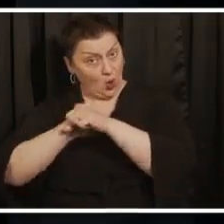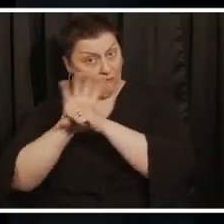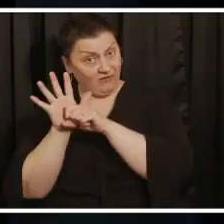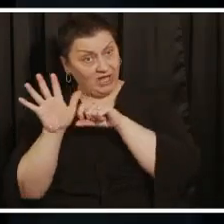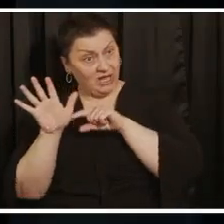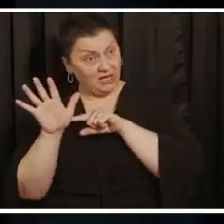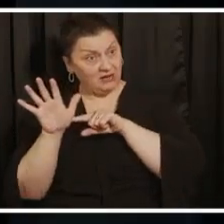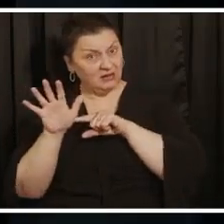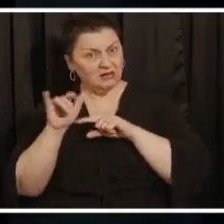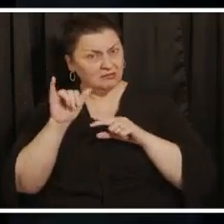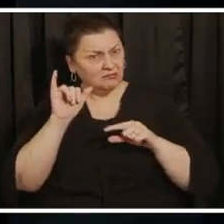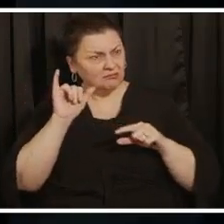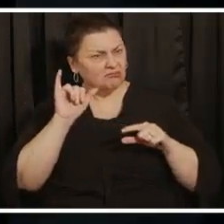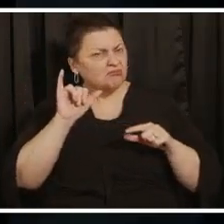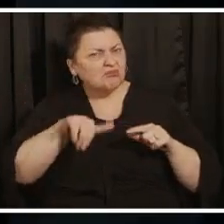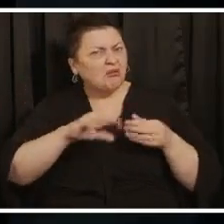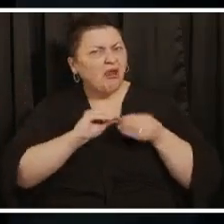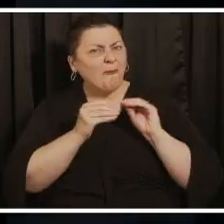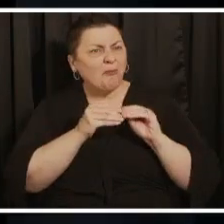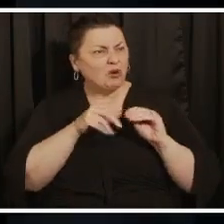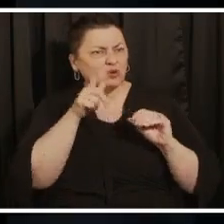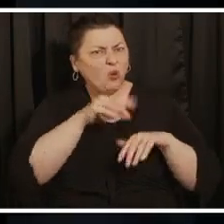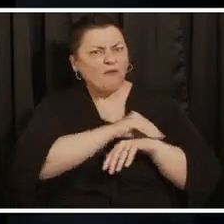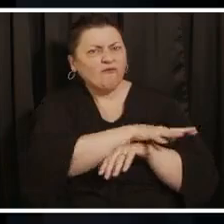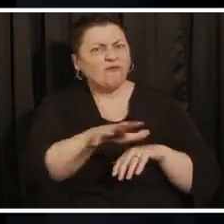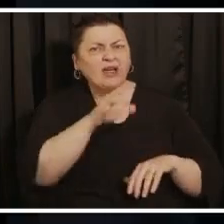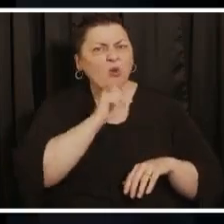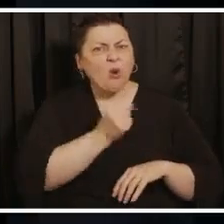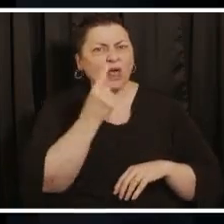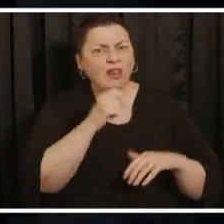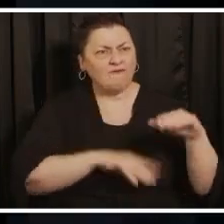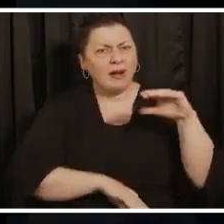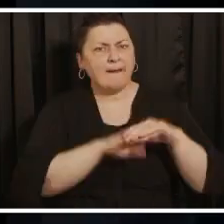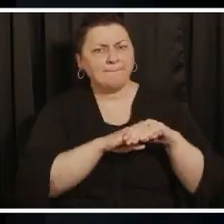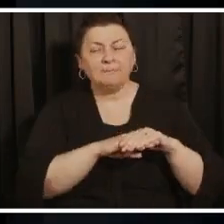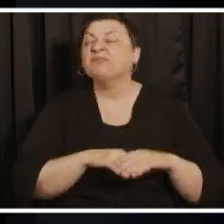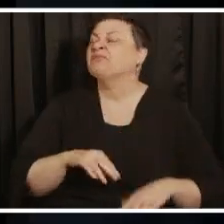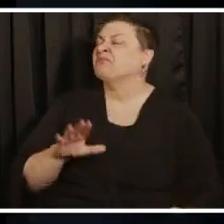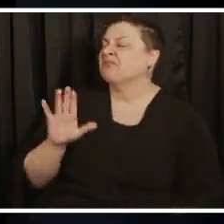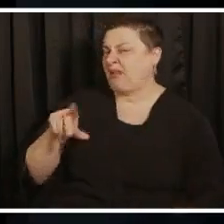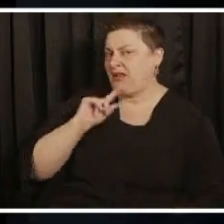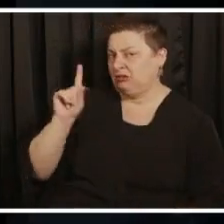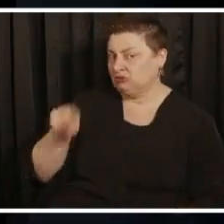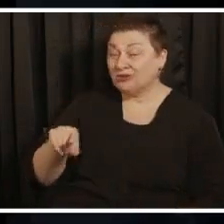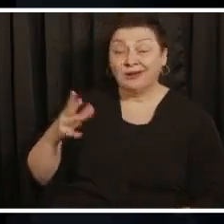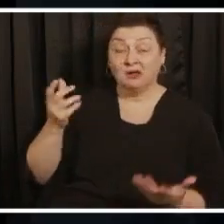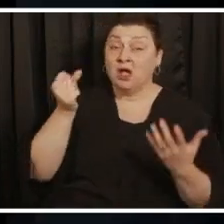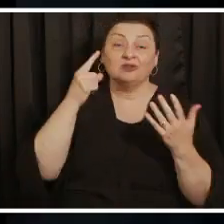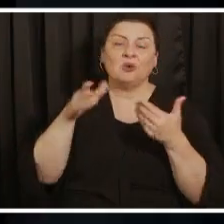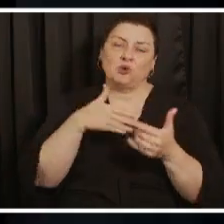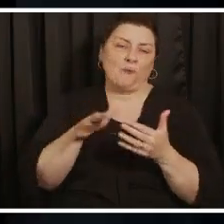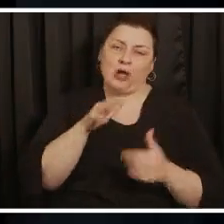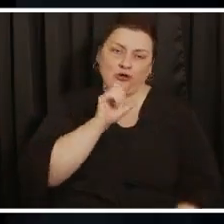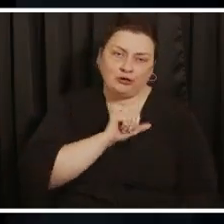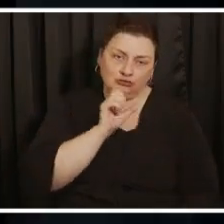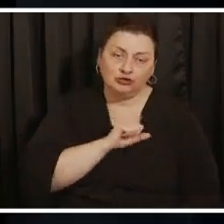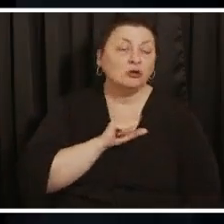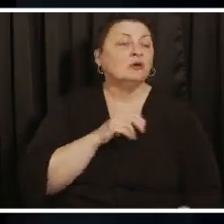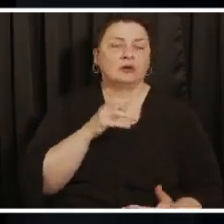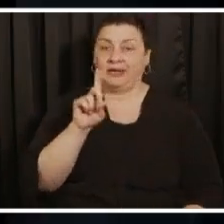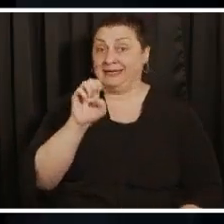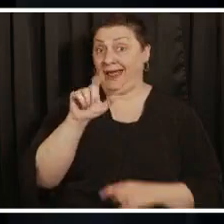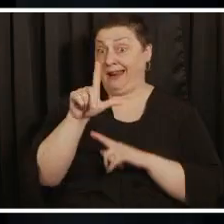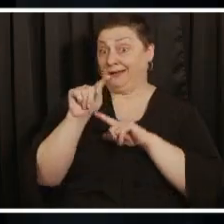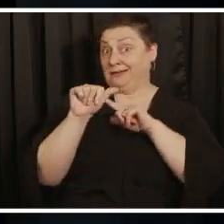11? The data shows that the Delta variant is more transmissive across all age groups. And in fact, the